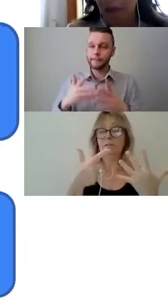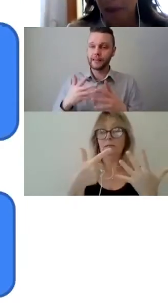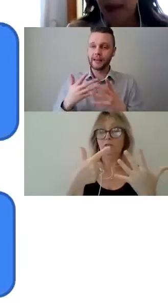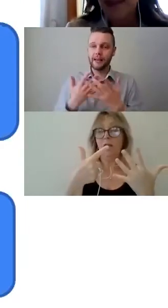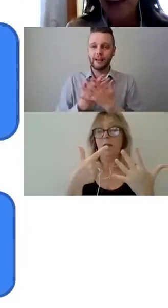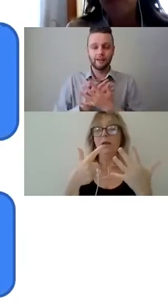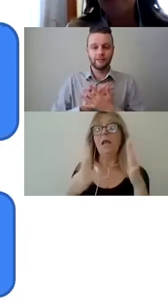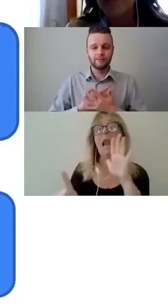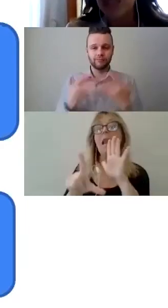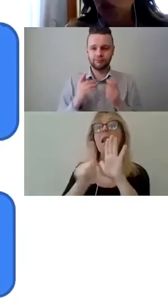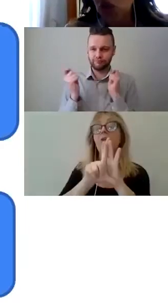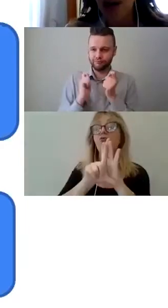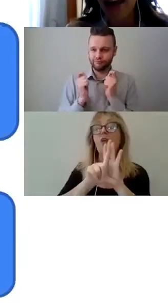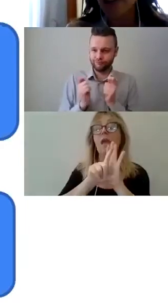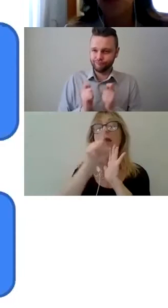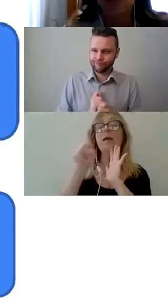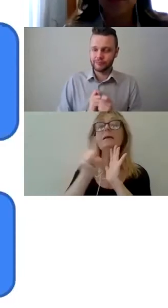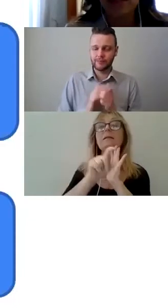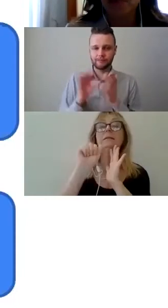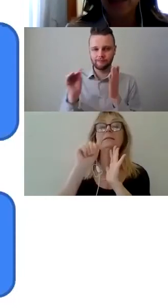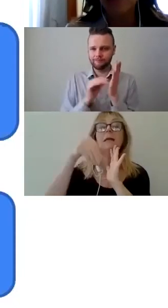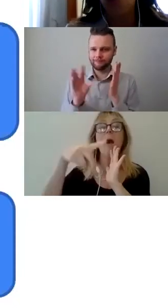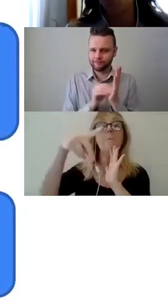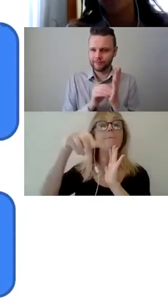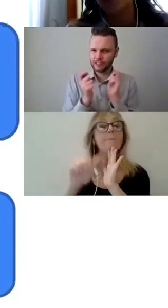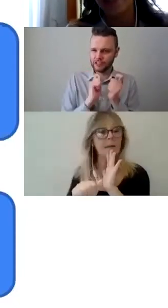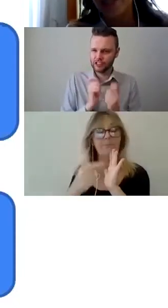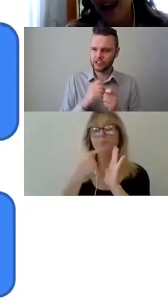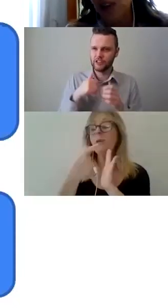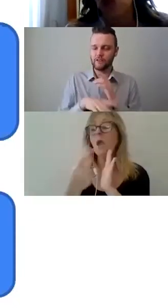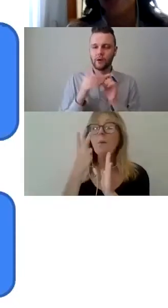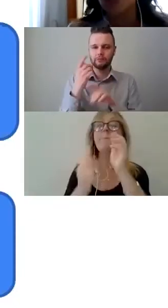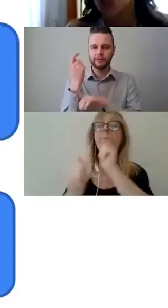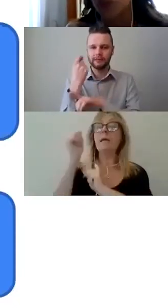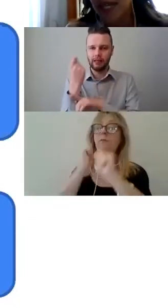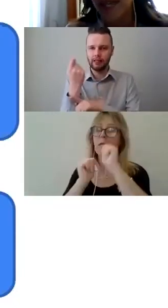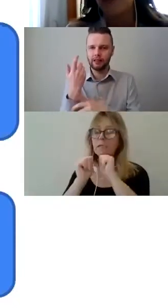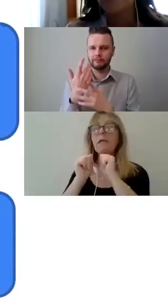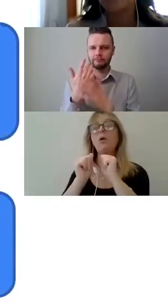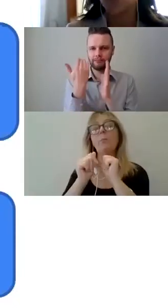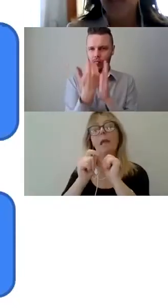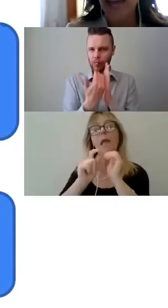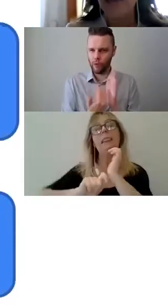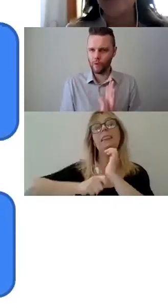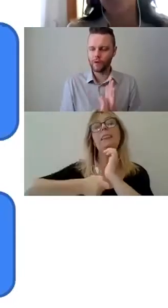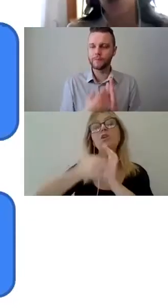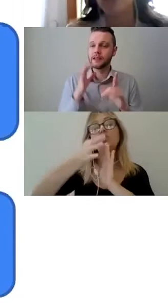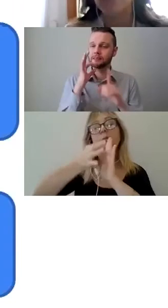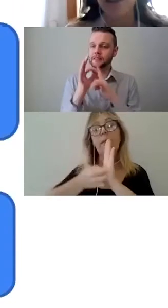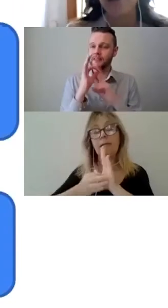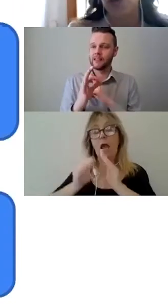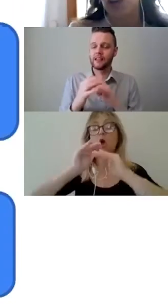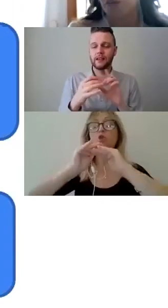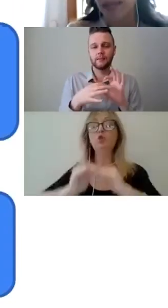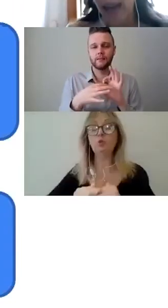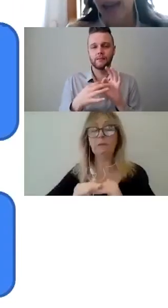several amendments or several changes in Italian legislation. In particular, a